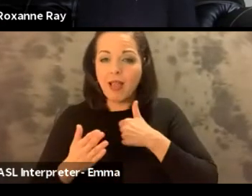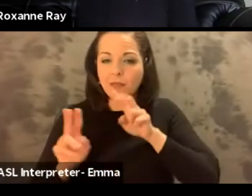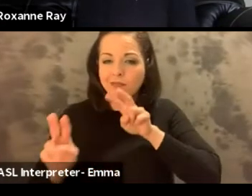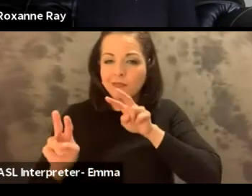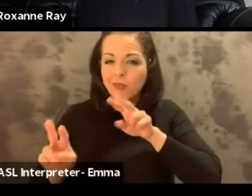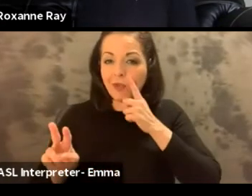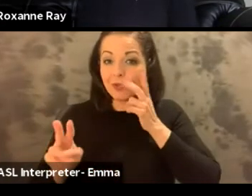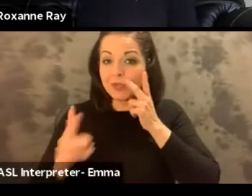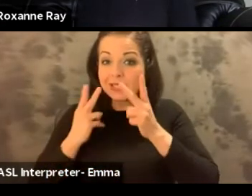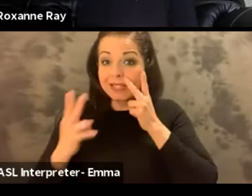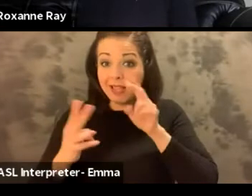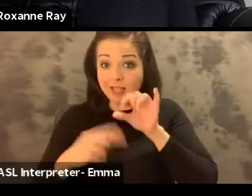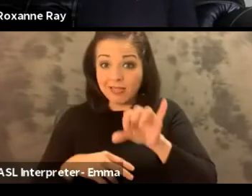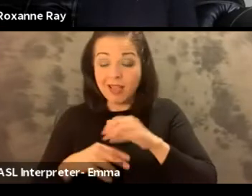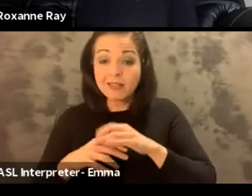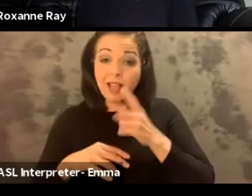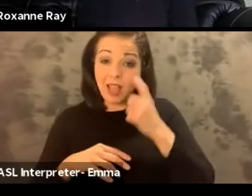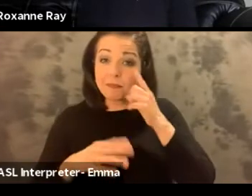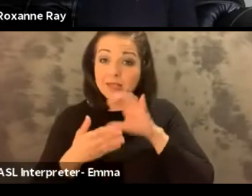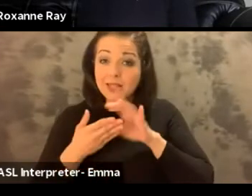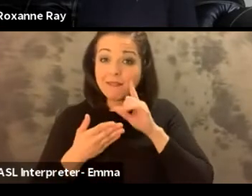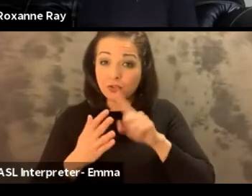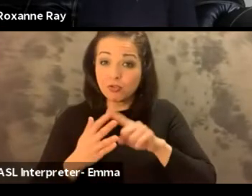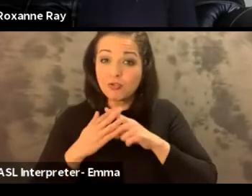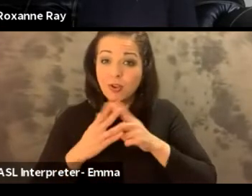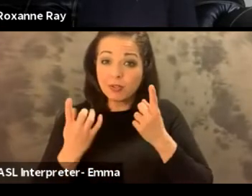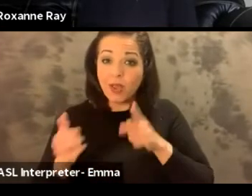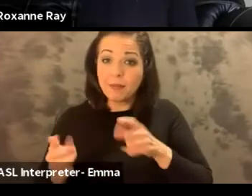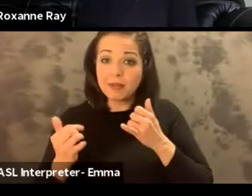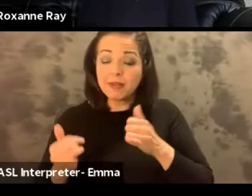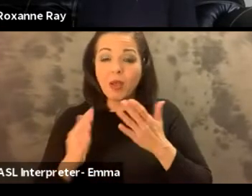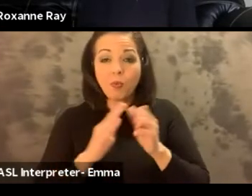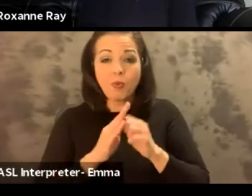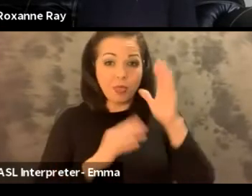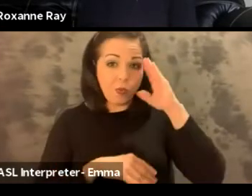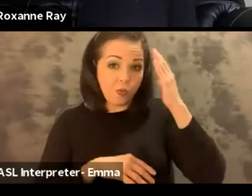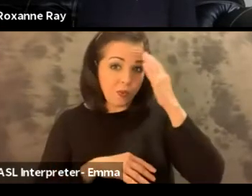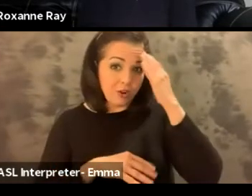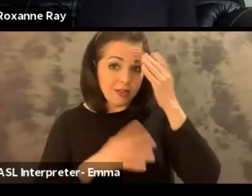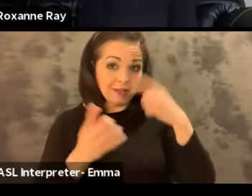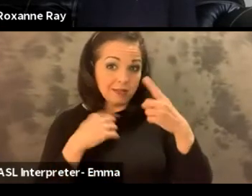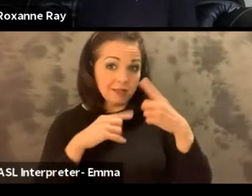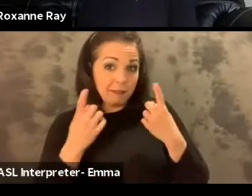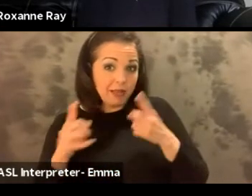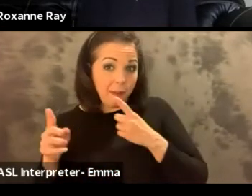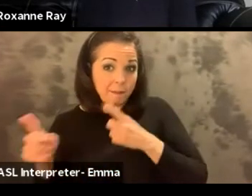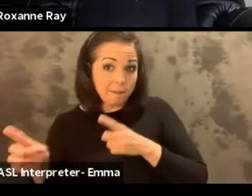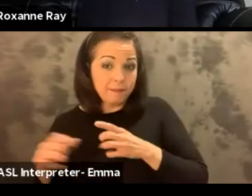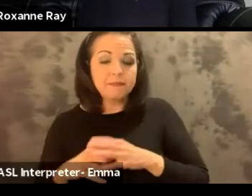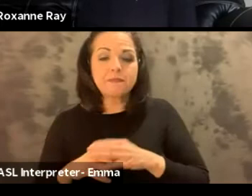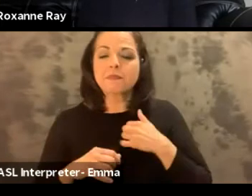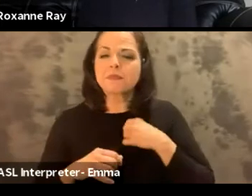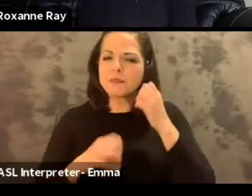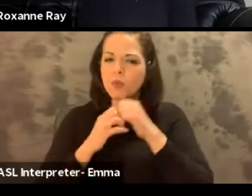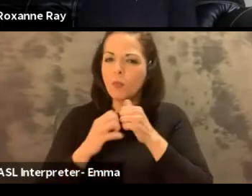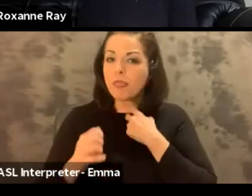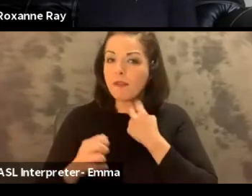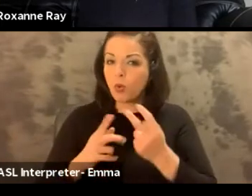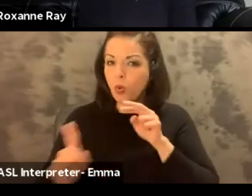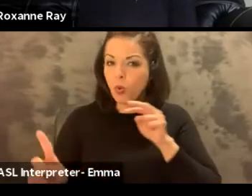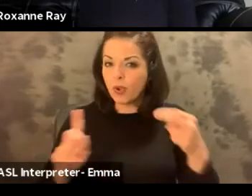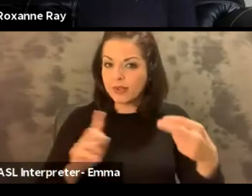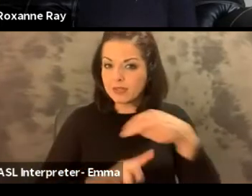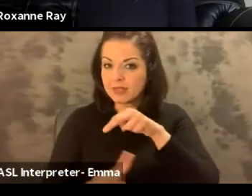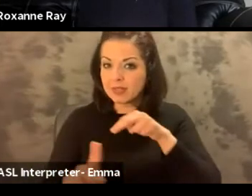forward to seeing that. And I think that is starting to happen with the awareness that is coming up. I think with the voices that we want to hear, we want to